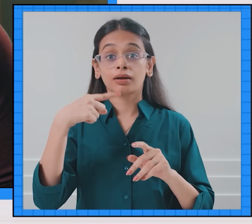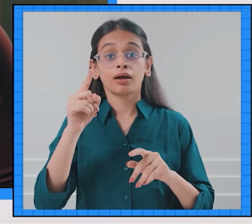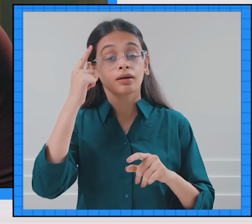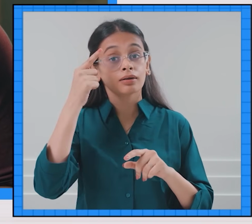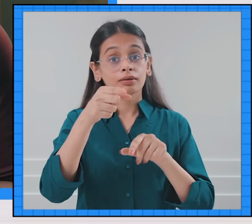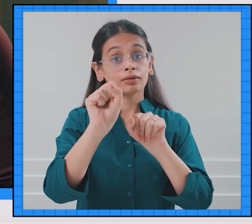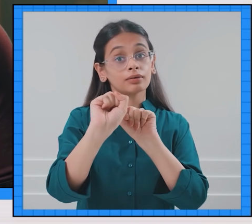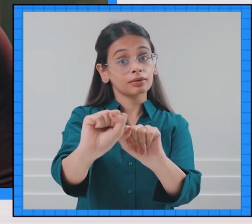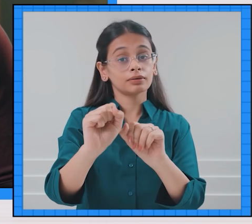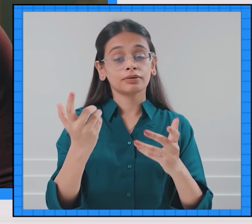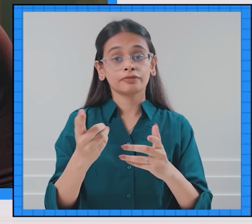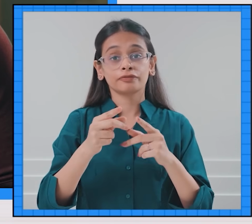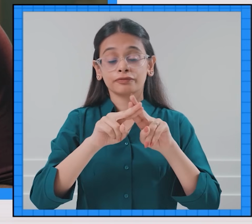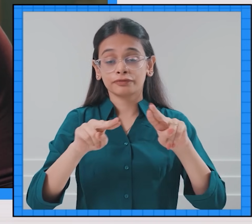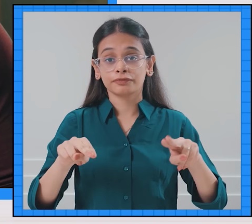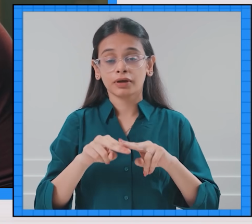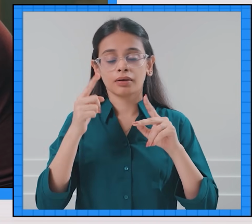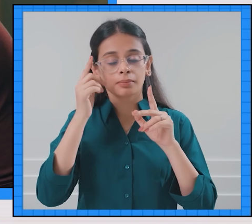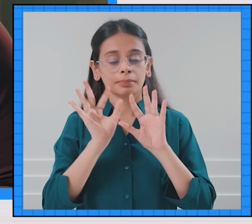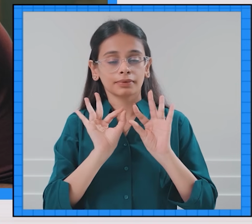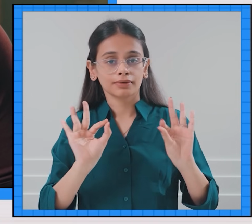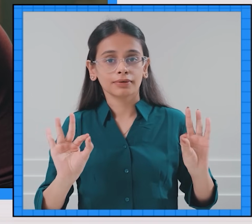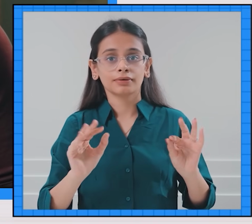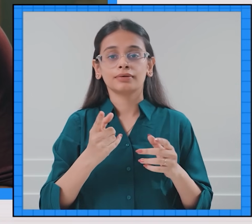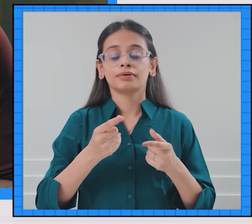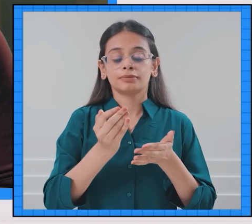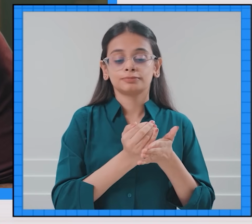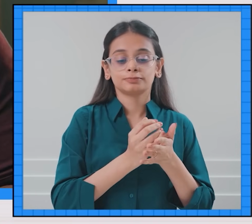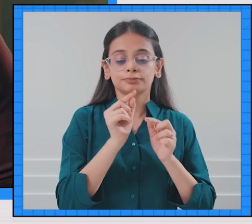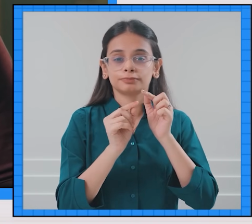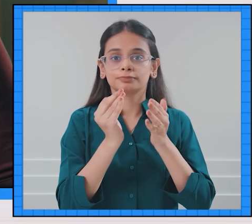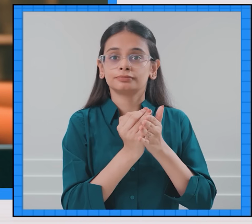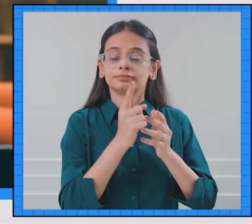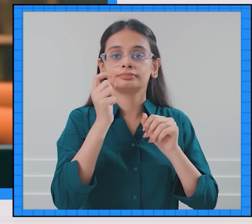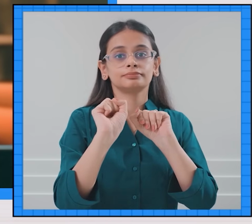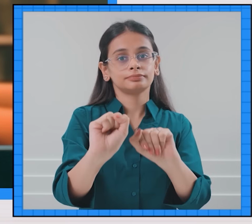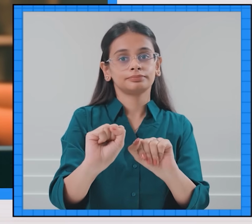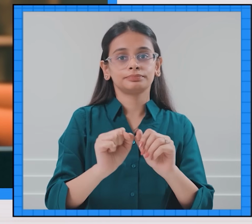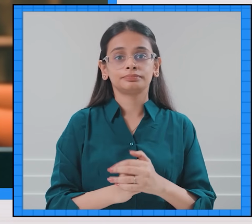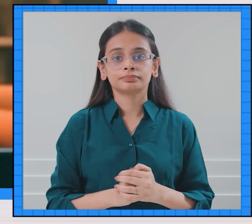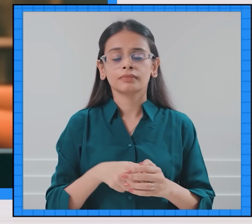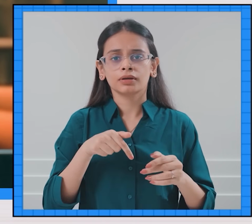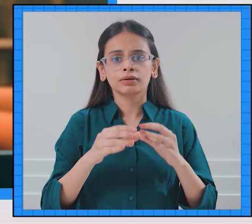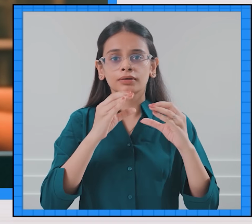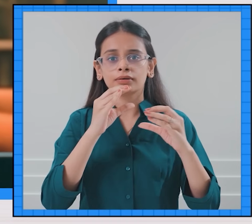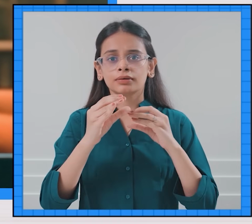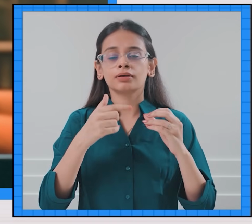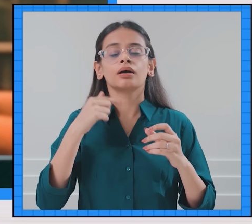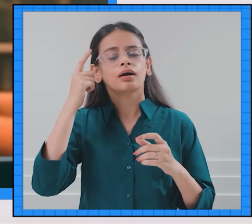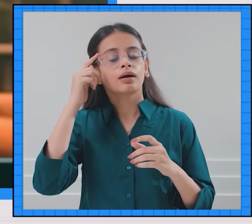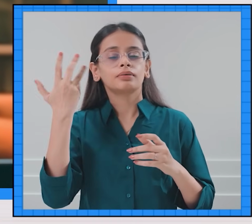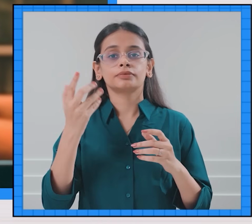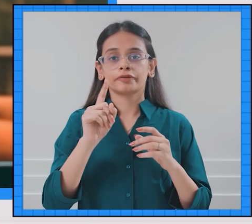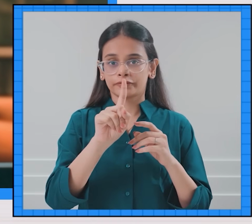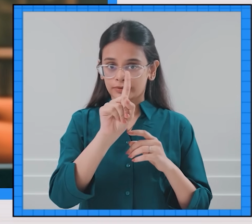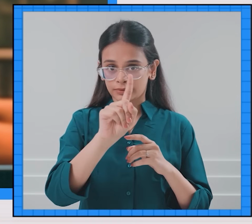is that number that gives you and your family peace of mind and lets you sleep well at night. For the sake of this discussion, let's assume